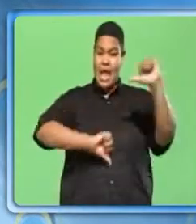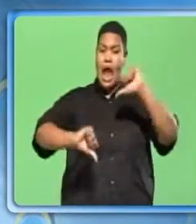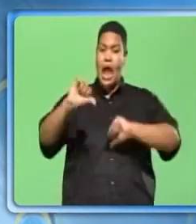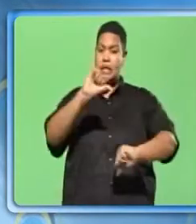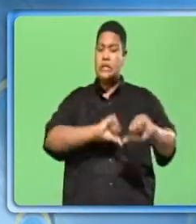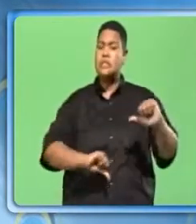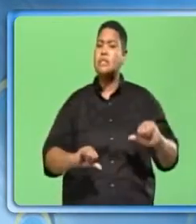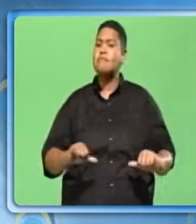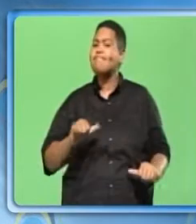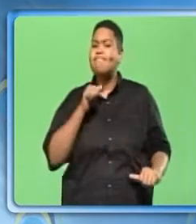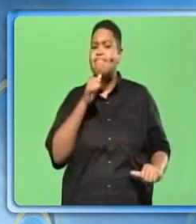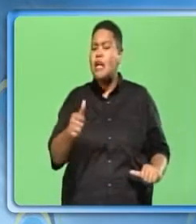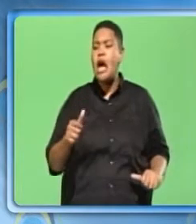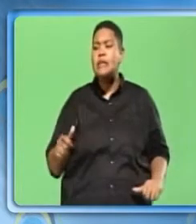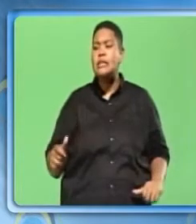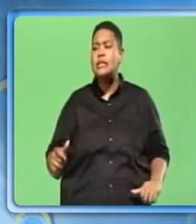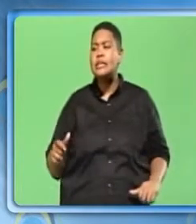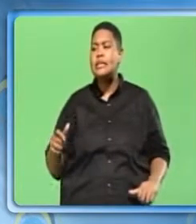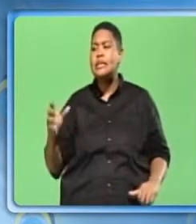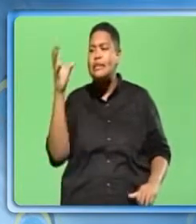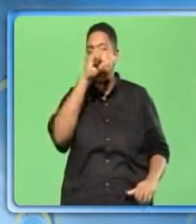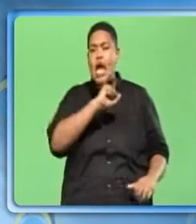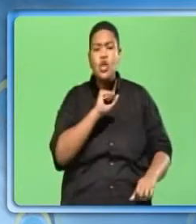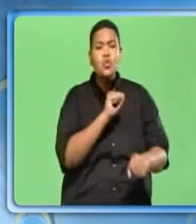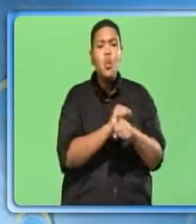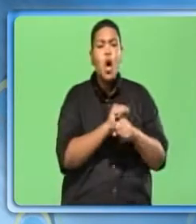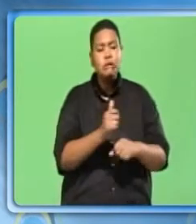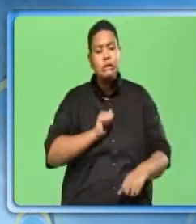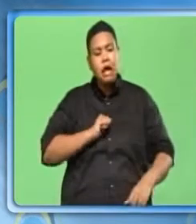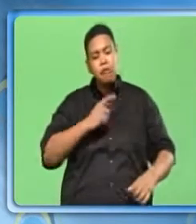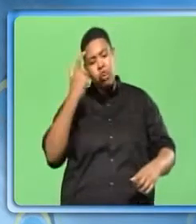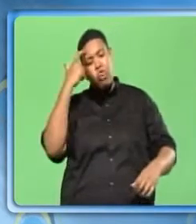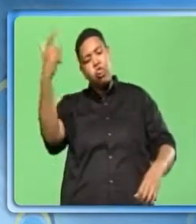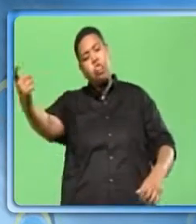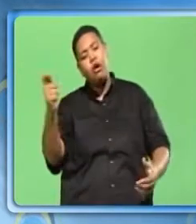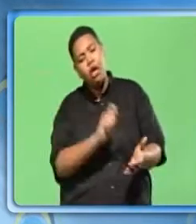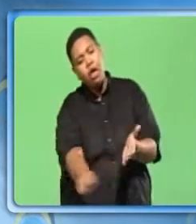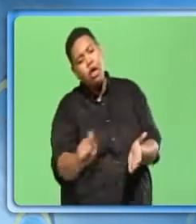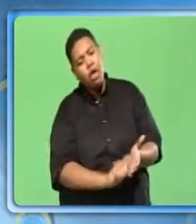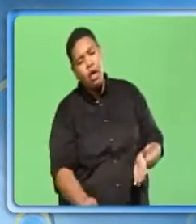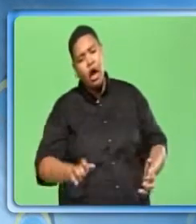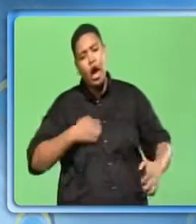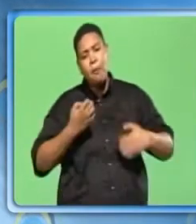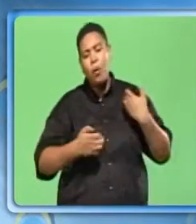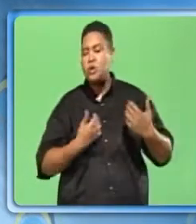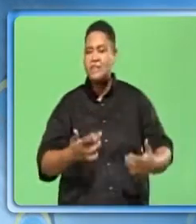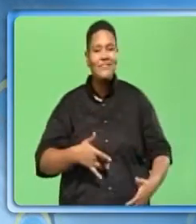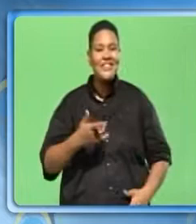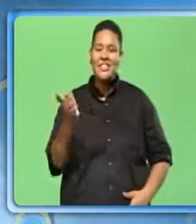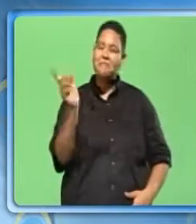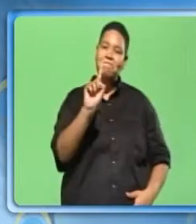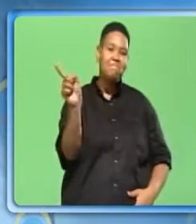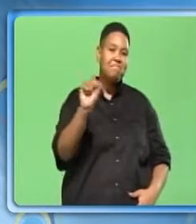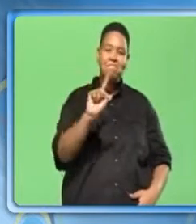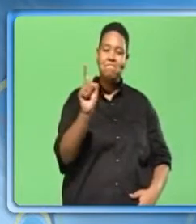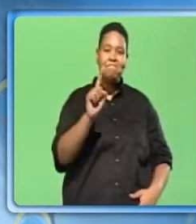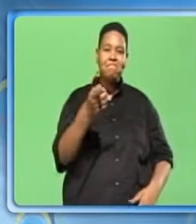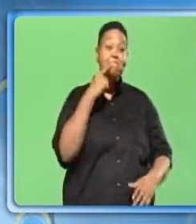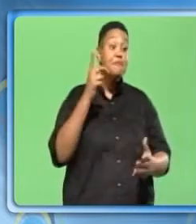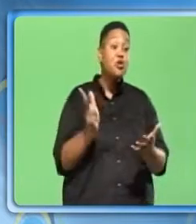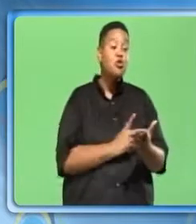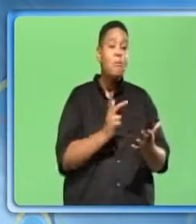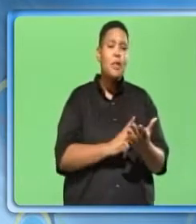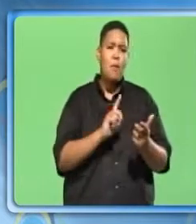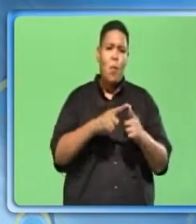Scientists do not guesswork and do not draw conclusions based on emotions or feelings. There are times